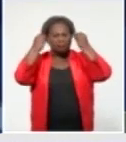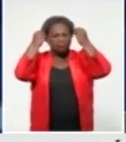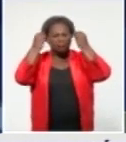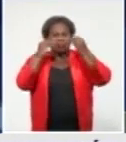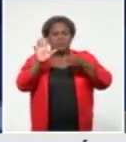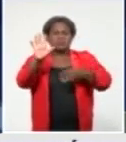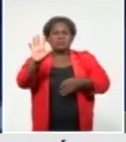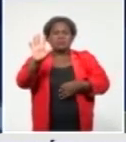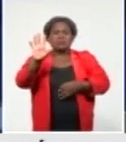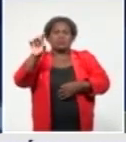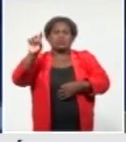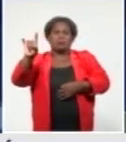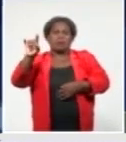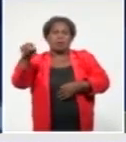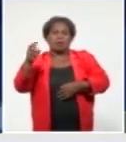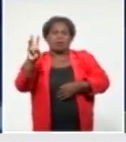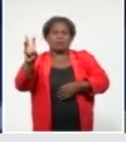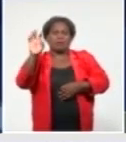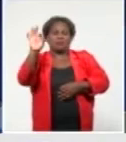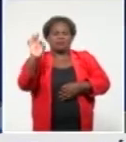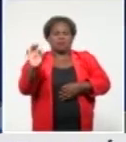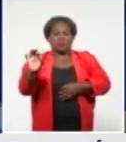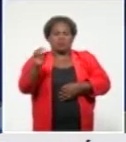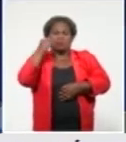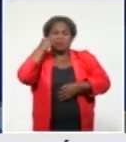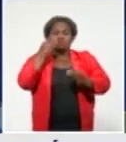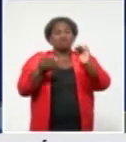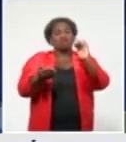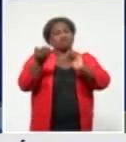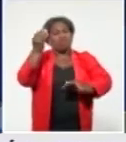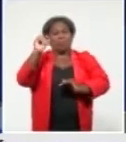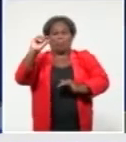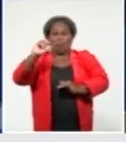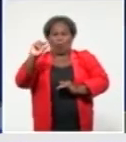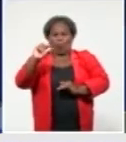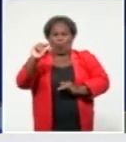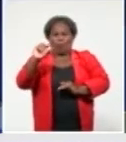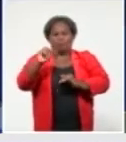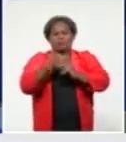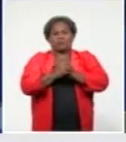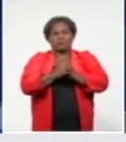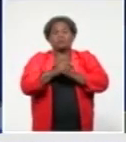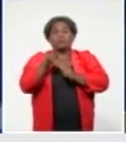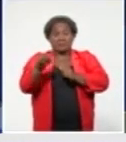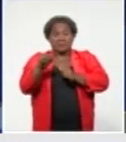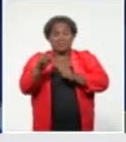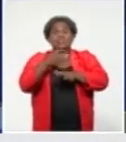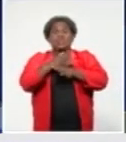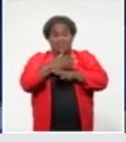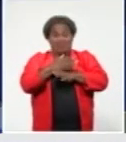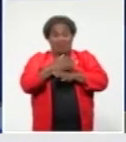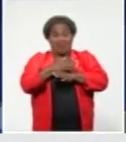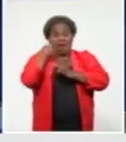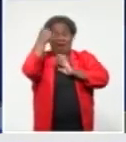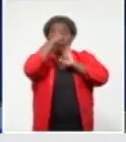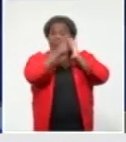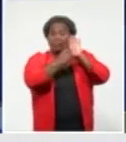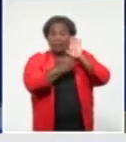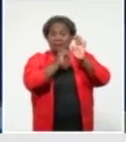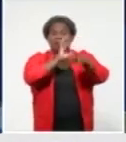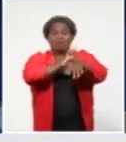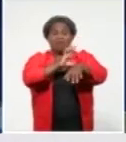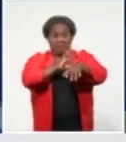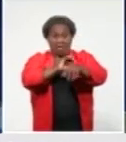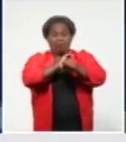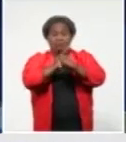44 diagnosed cases belong to Havana province, 6 to Artemisa province, and Villa Clara and Las Tunas provinces report